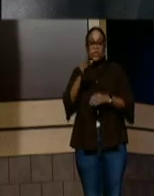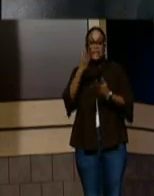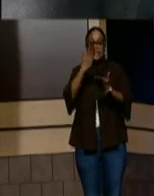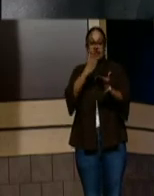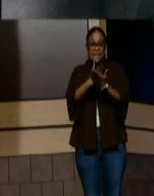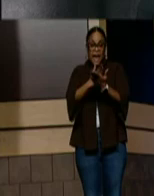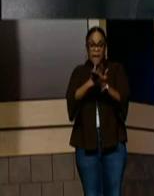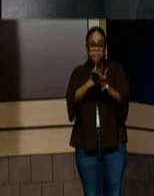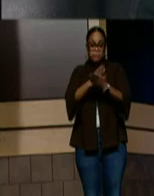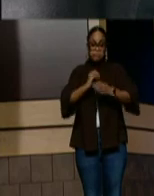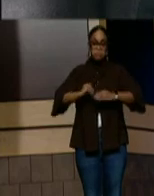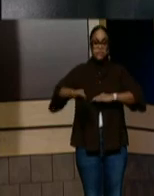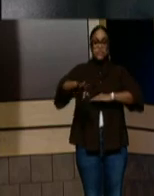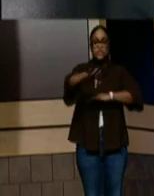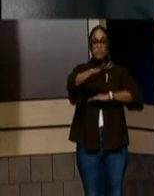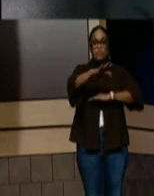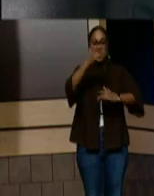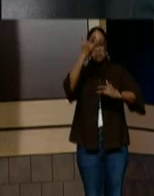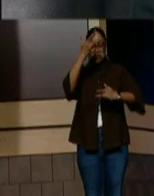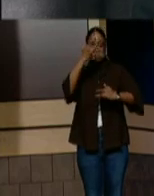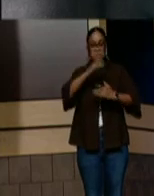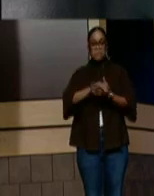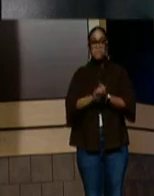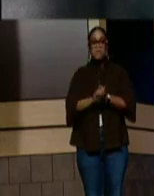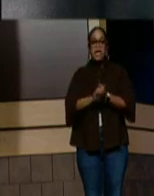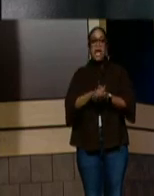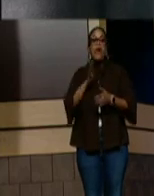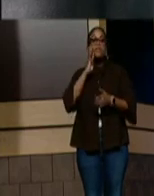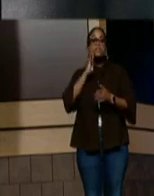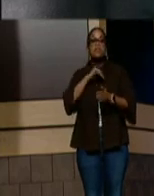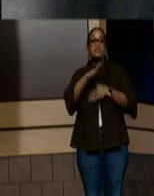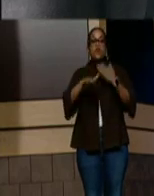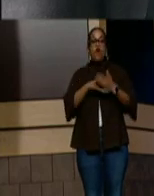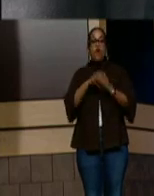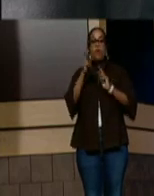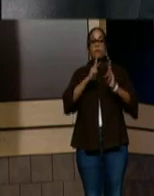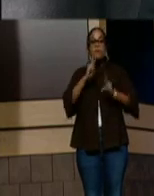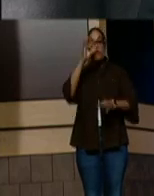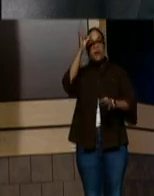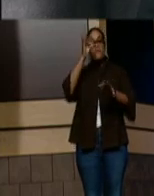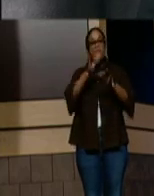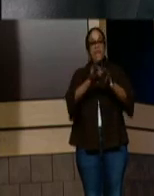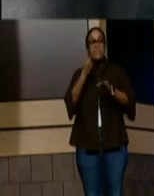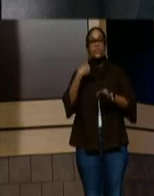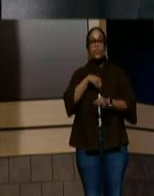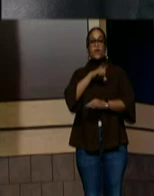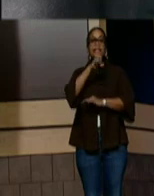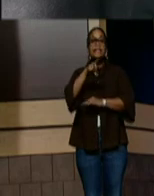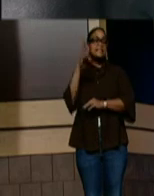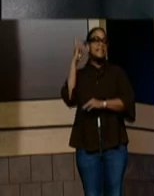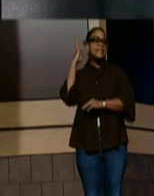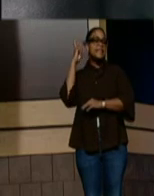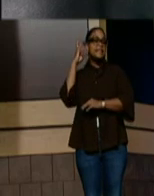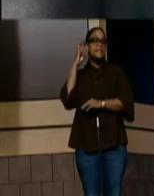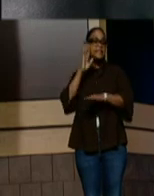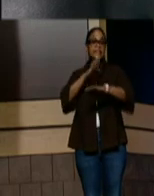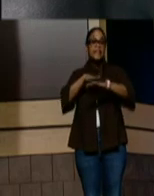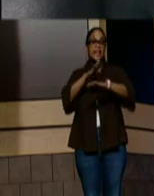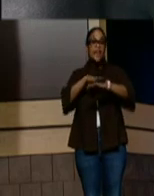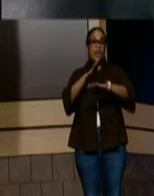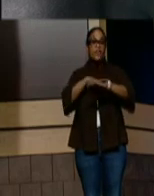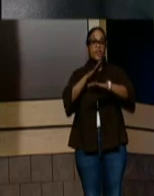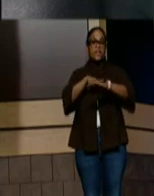of this virus. And I would just say to all people of faith and to faith leaders that we need to listen carefully to those